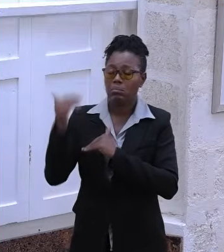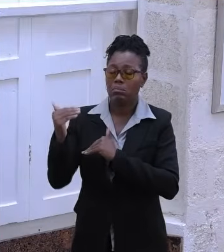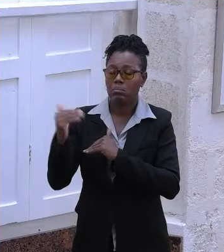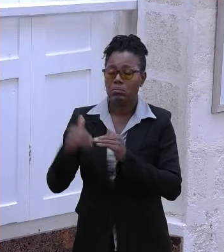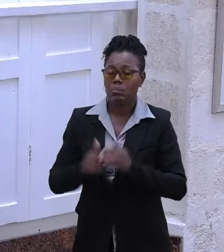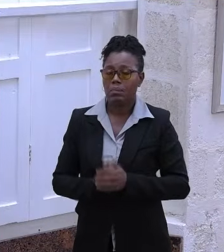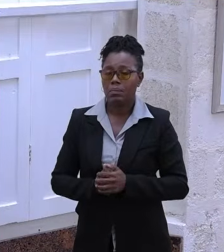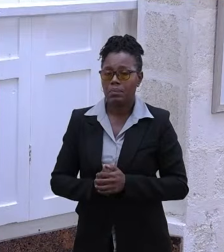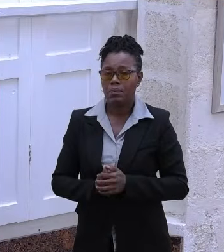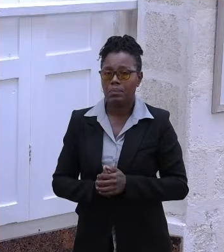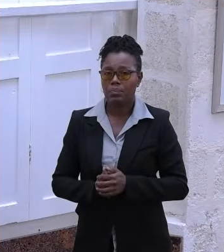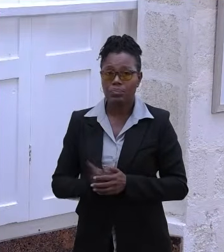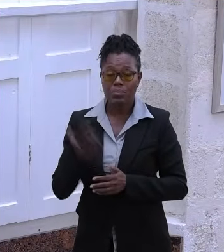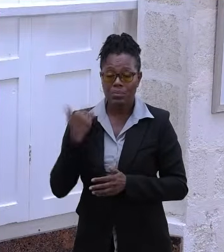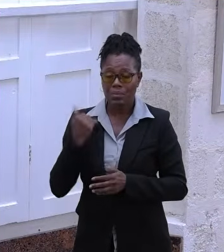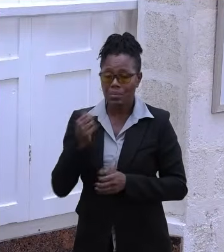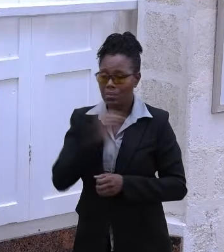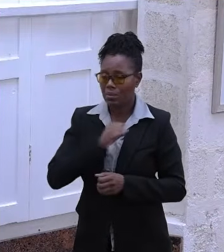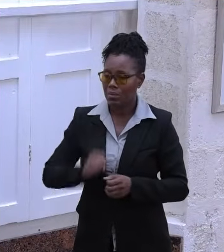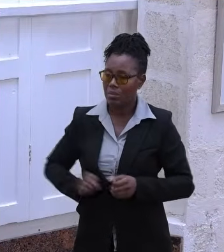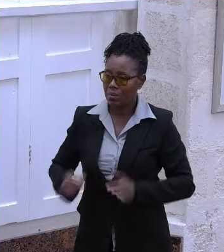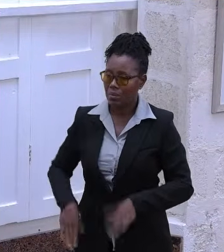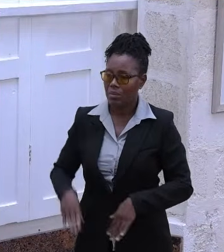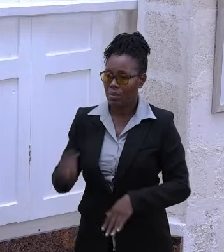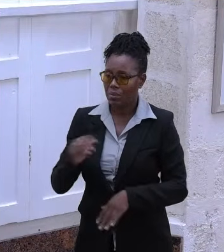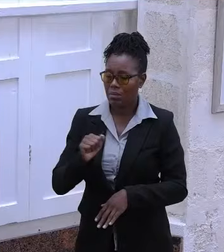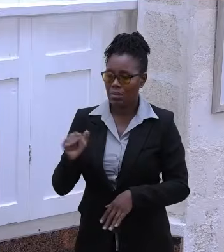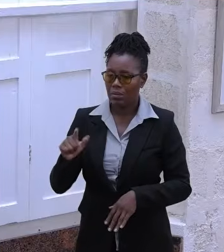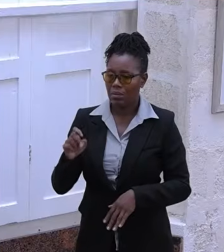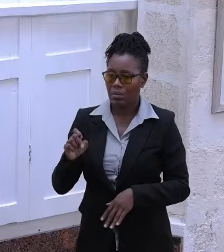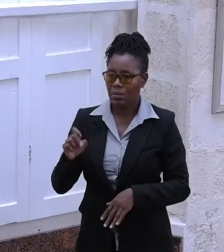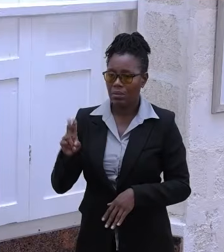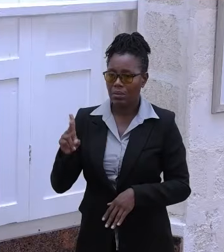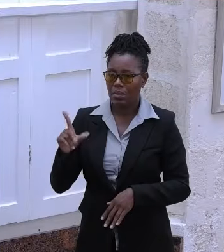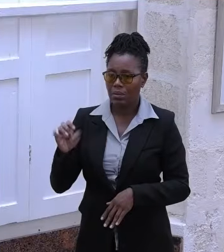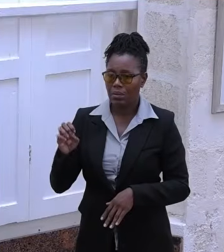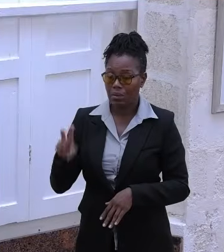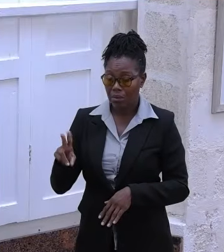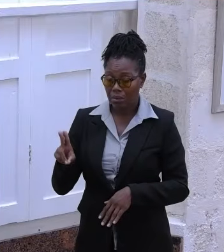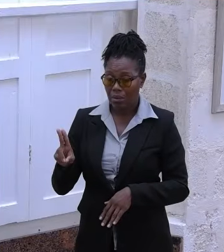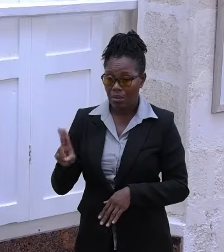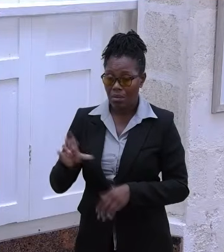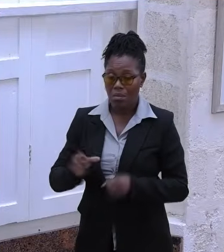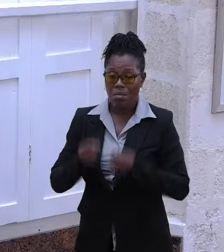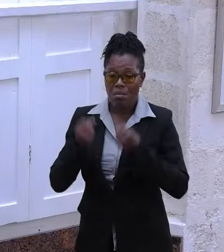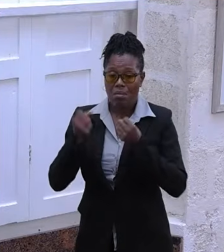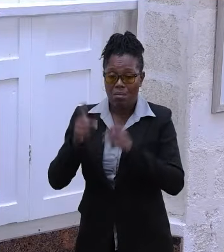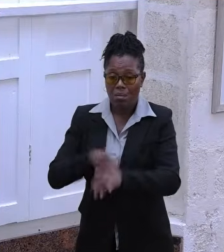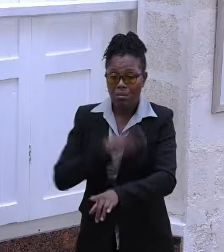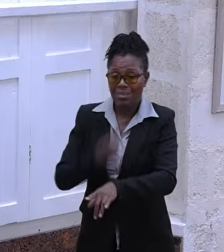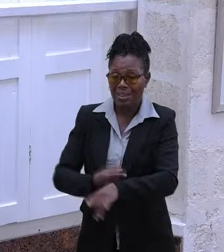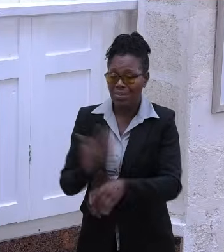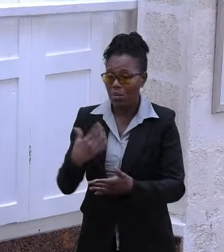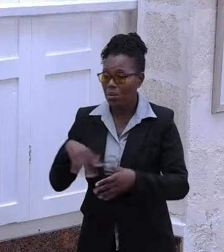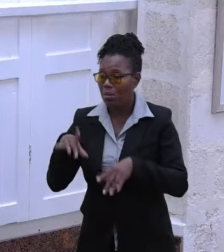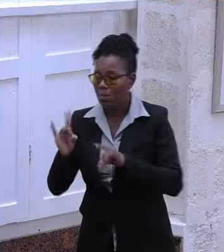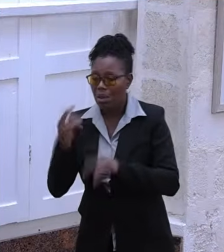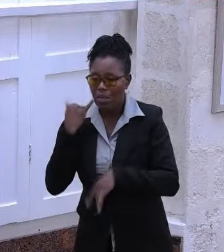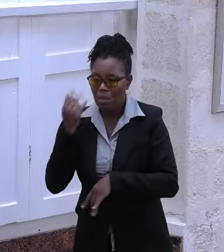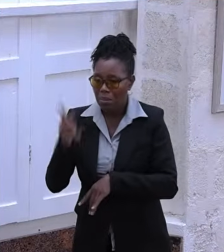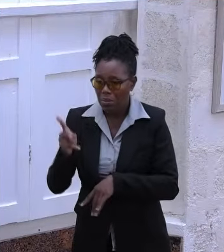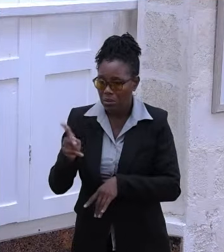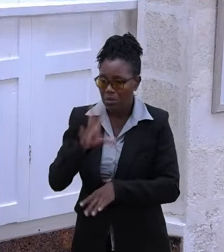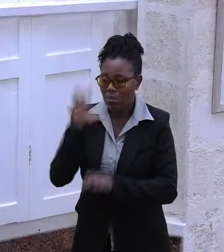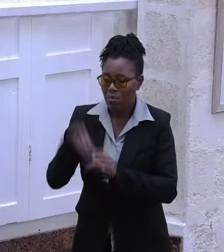and I heard Senator Molyneux speak about how long it takes for us to find out if somebody is a criminal or not. But you didn't put it in those